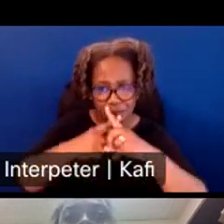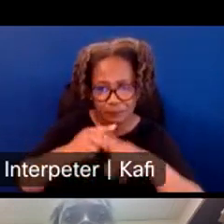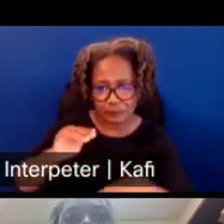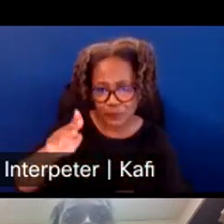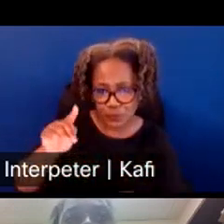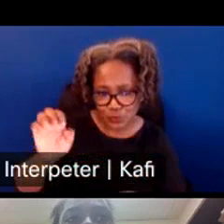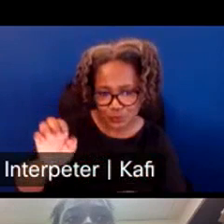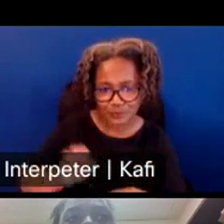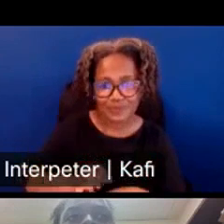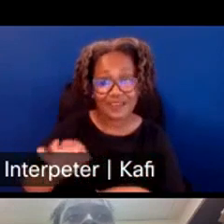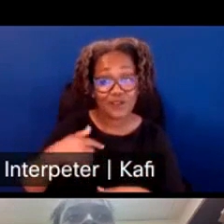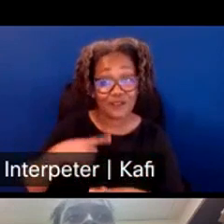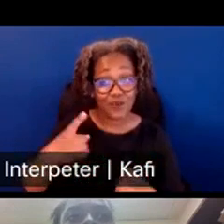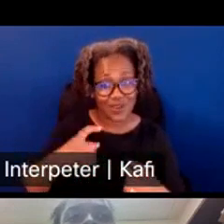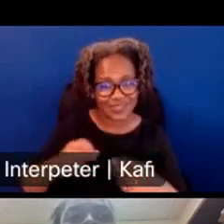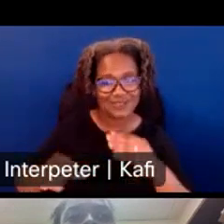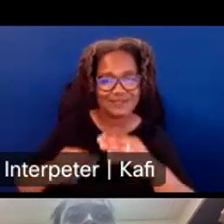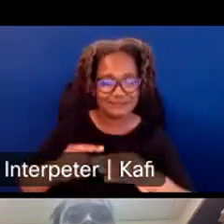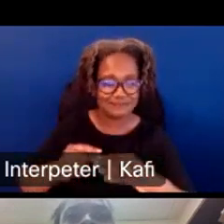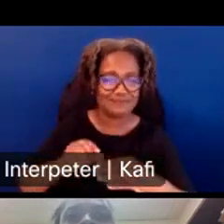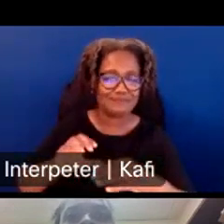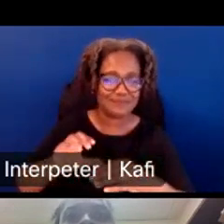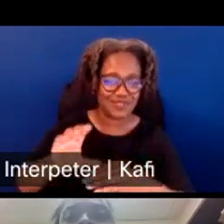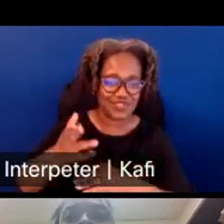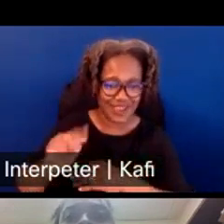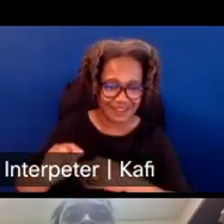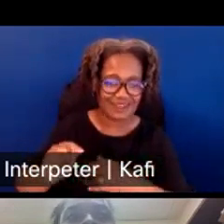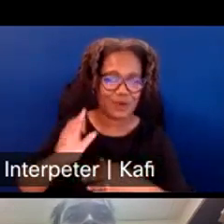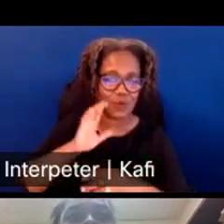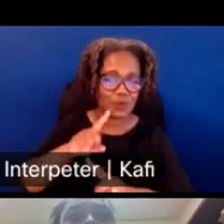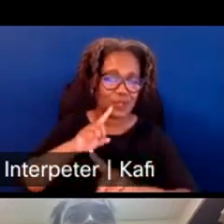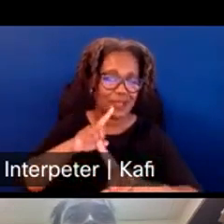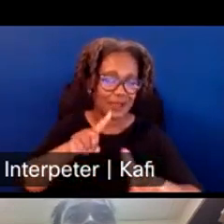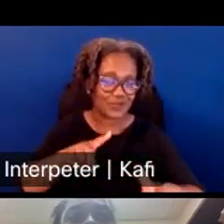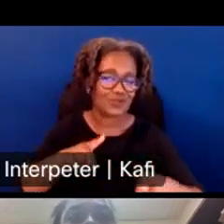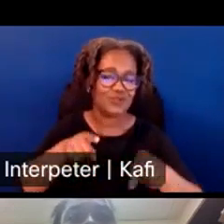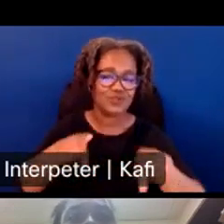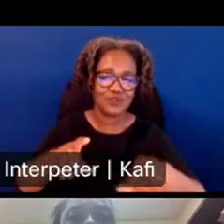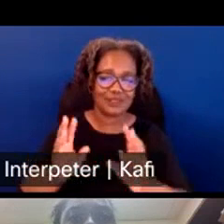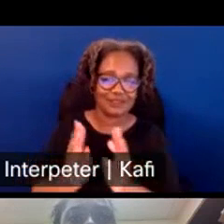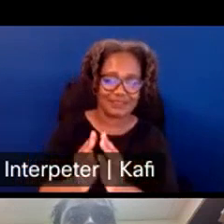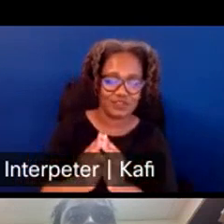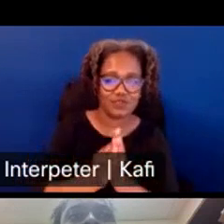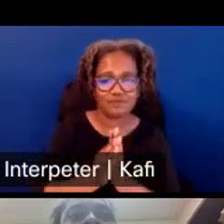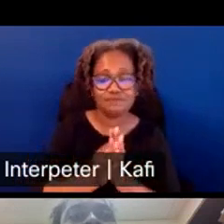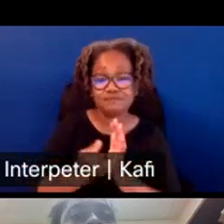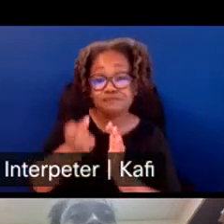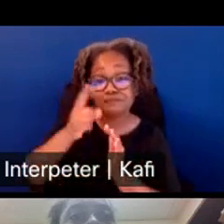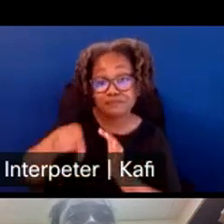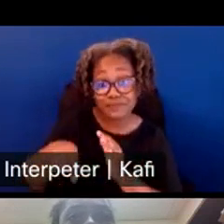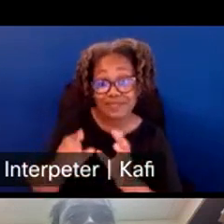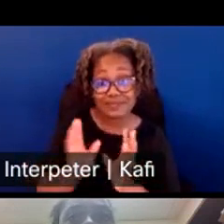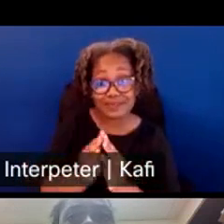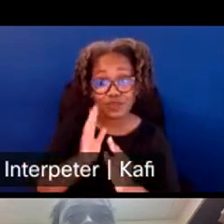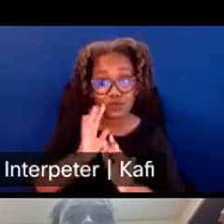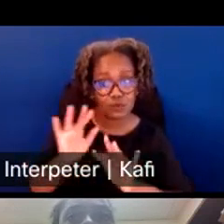an orderly fashion. This session will be recorded and you will be able to view this program later on demand. Speaking of